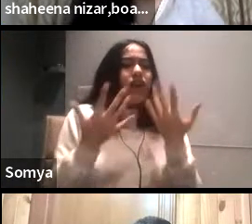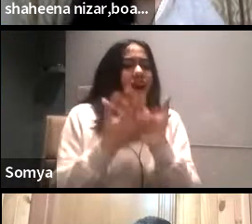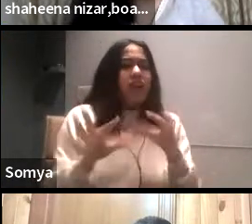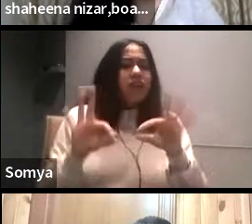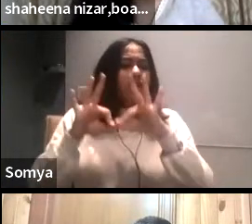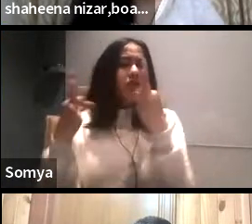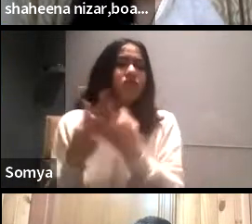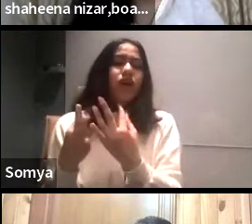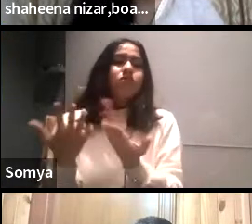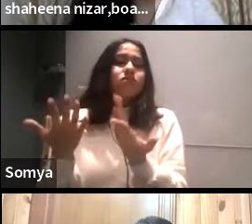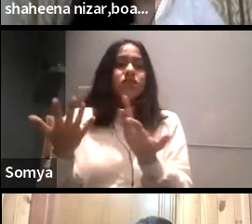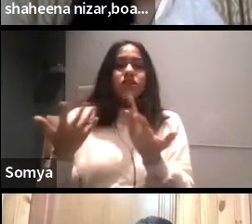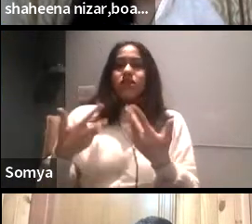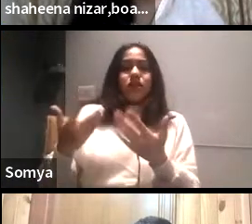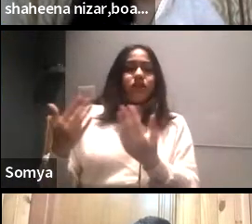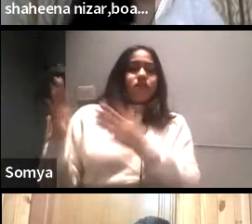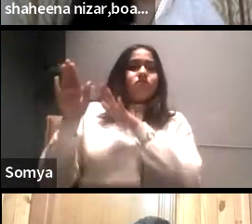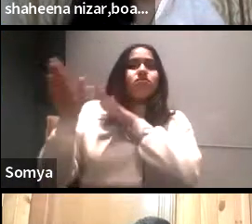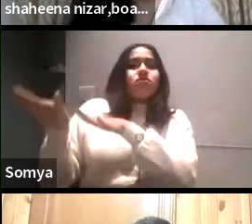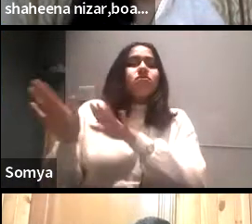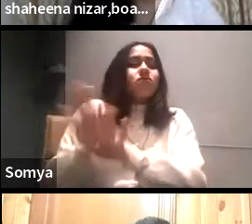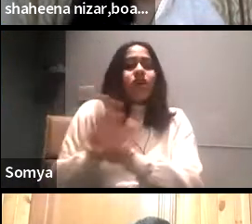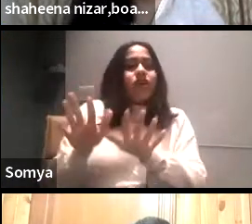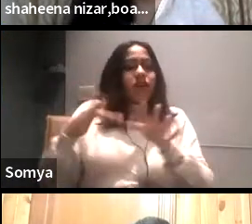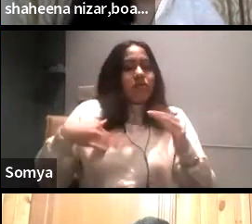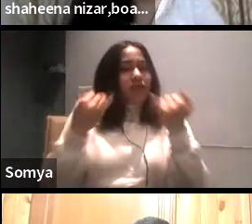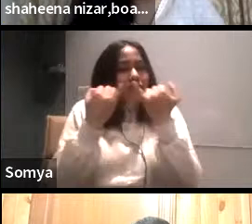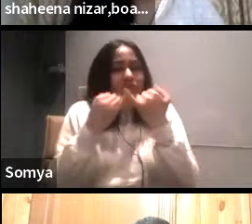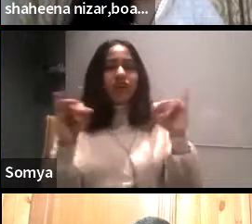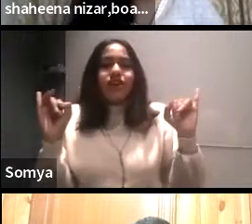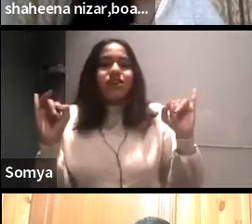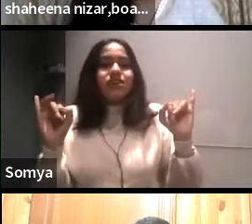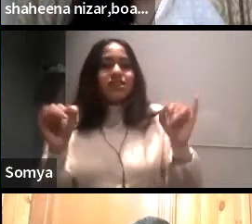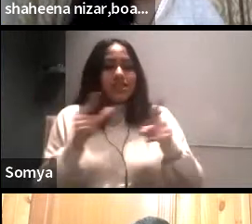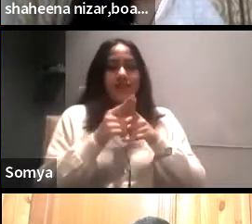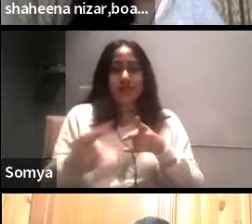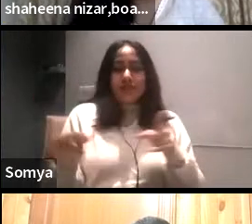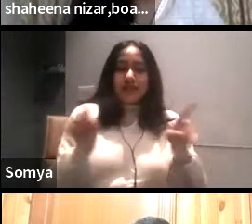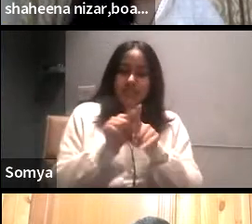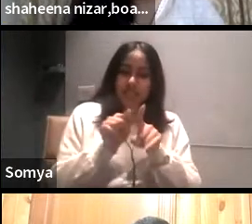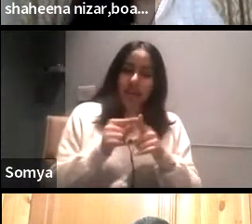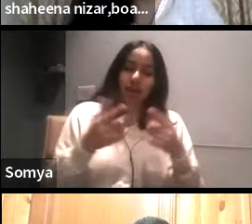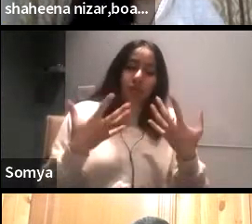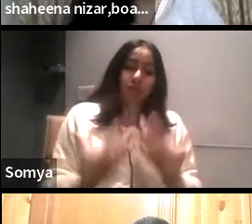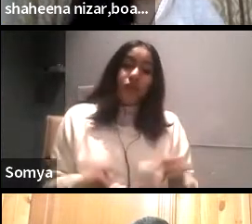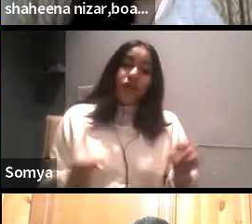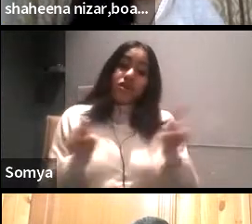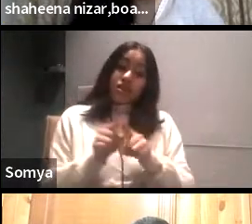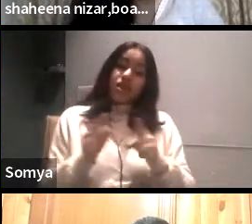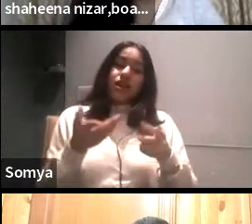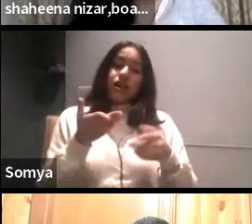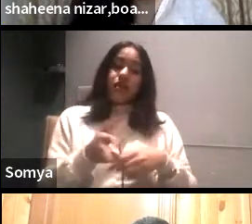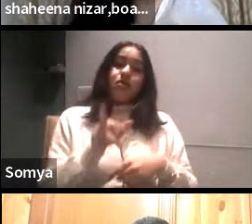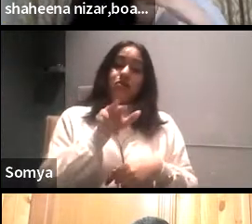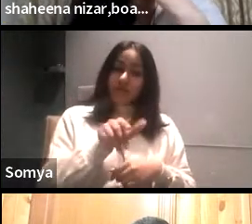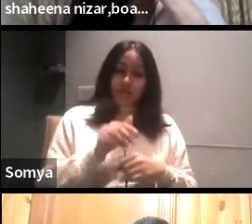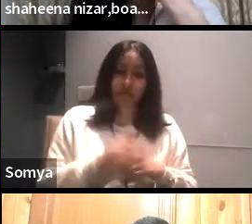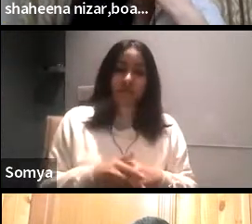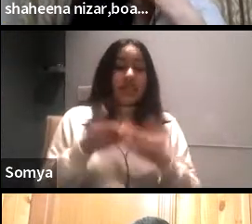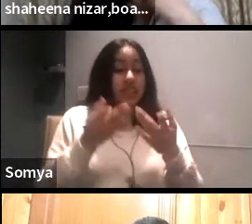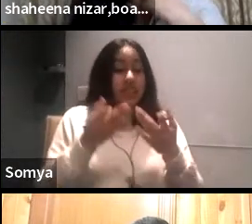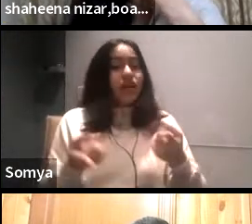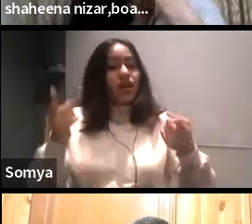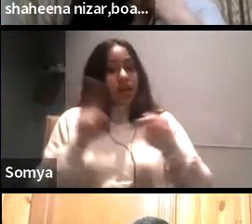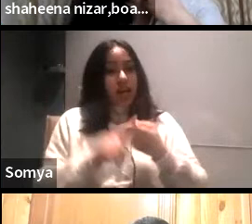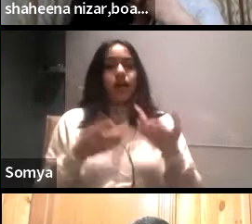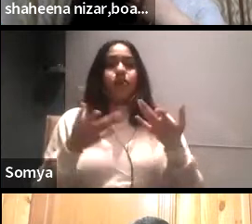to the family or the state or the government. That's the real thing we want to get into them. That is the